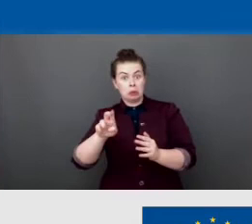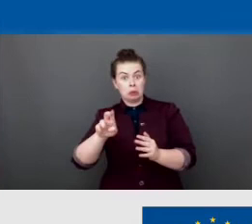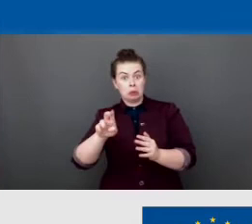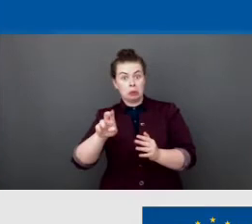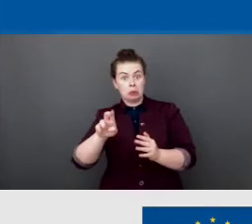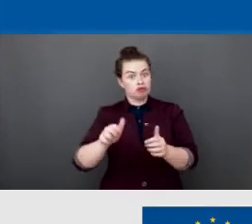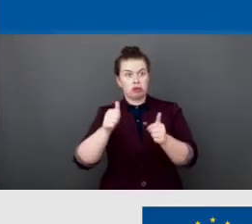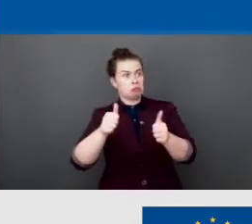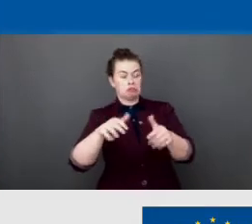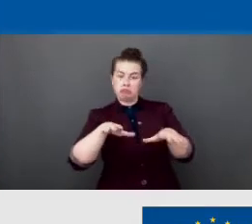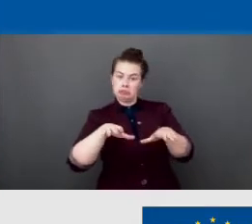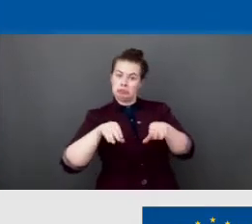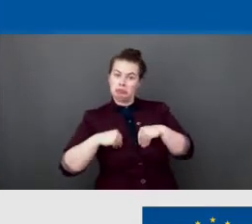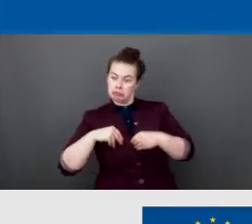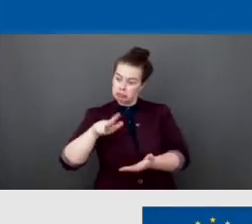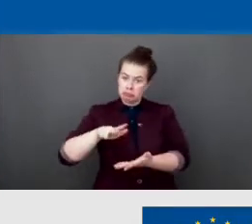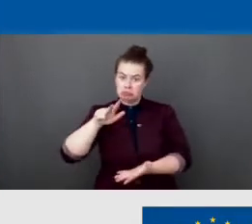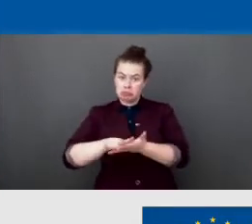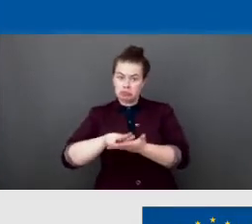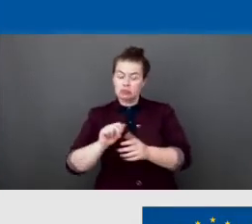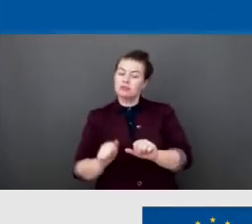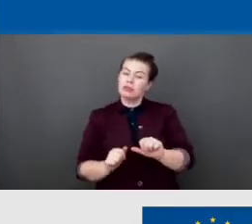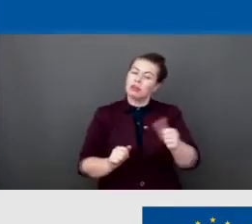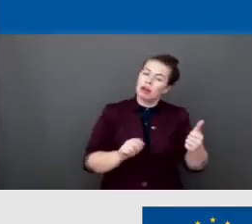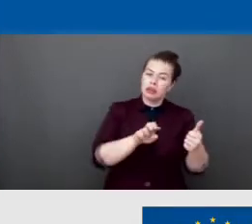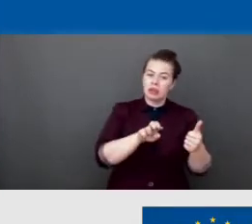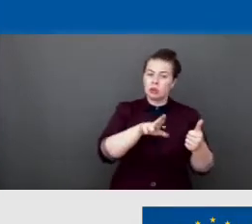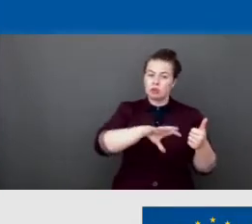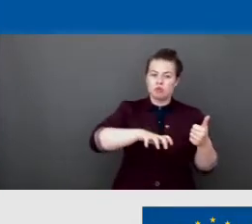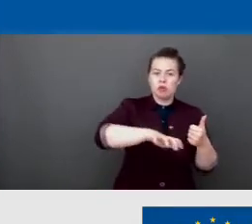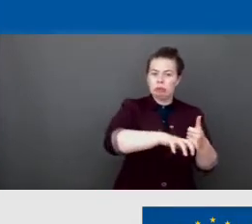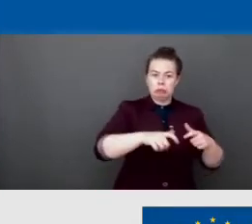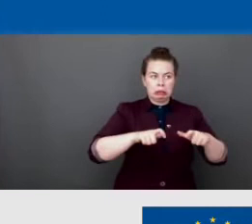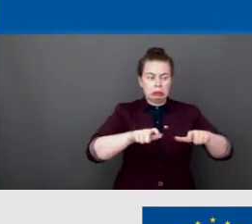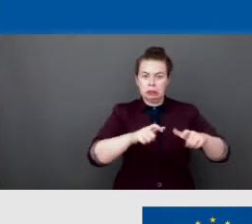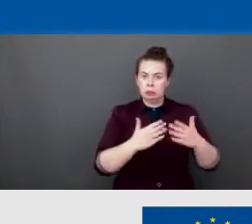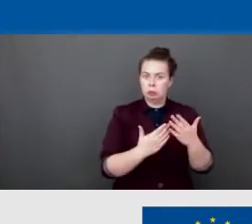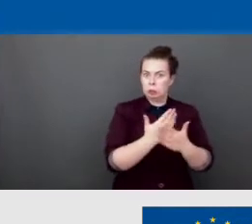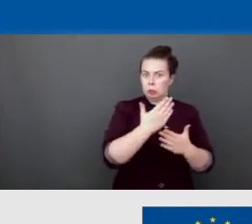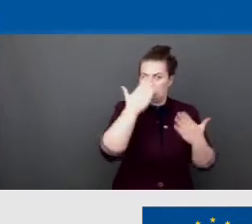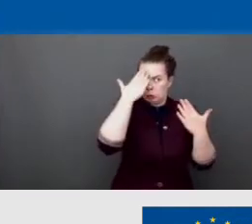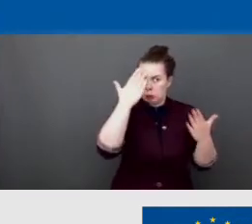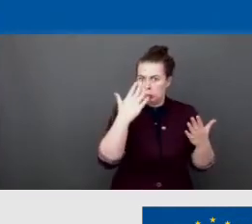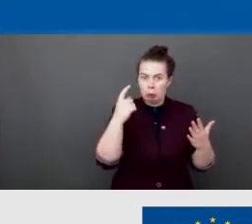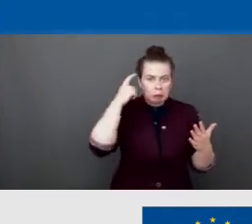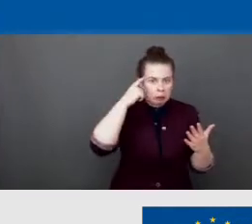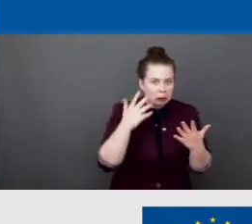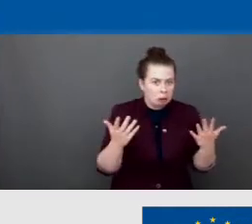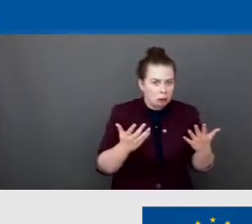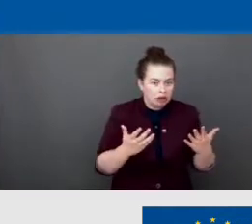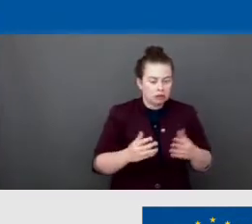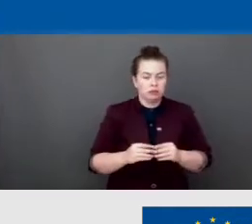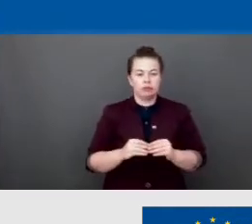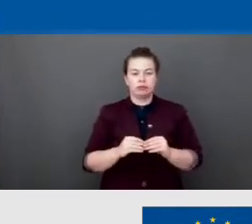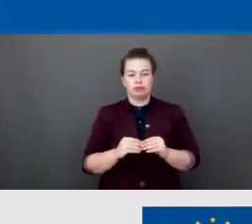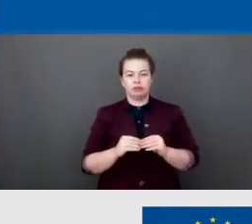has been under implementation in some European countries, it is a relatively new concept for others. Despite the fact that